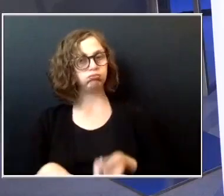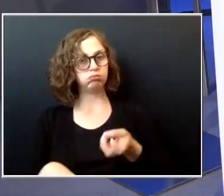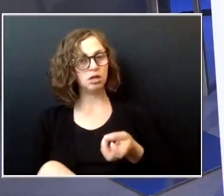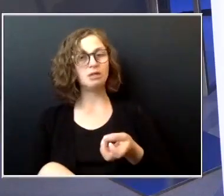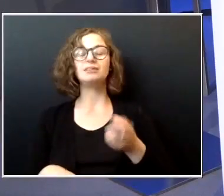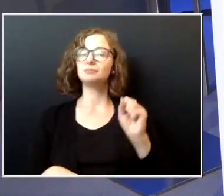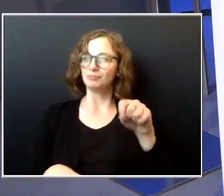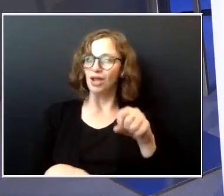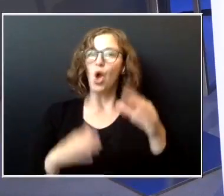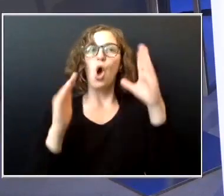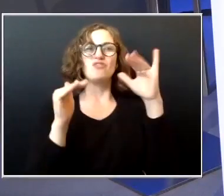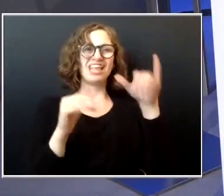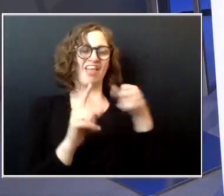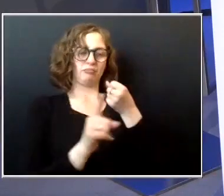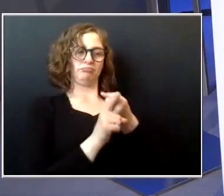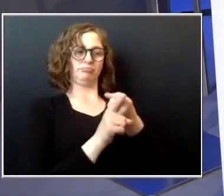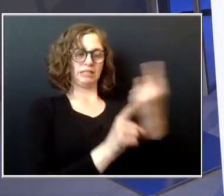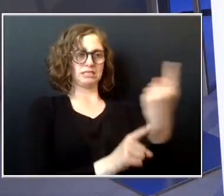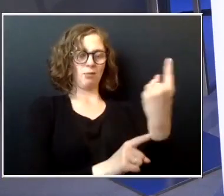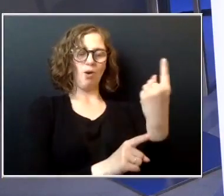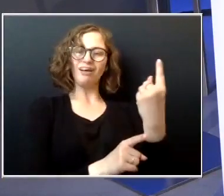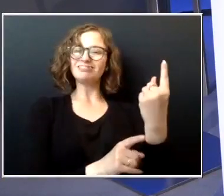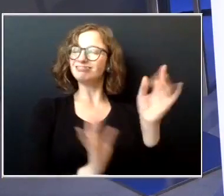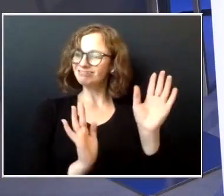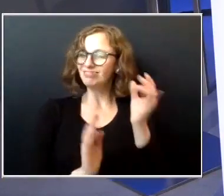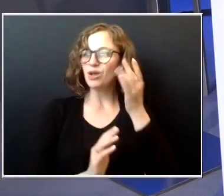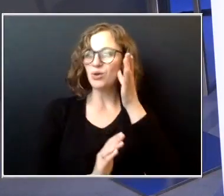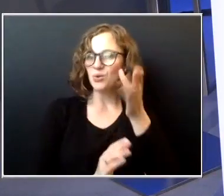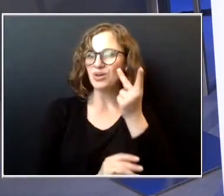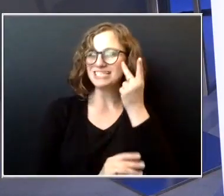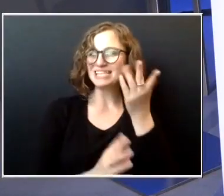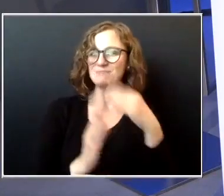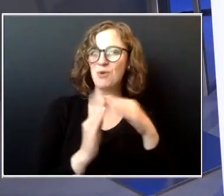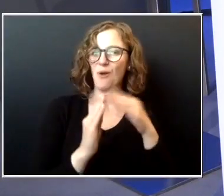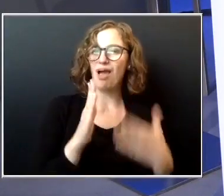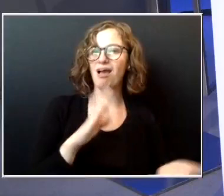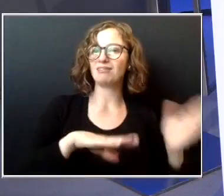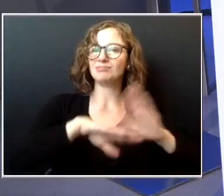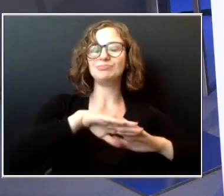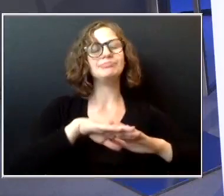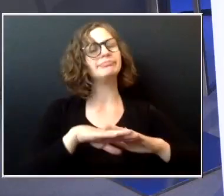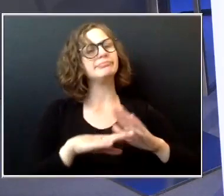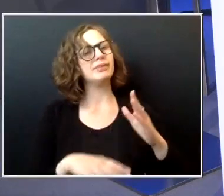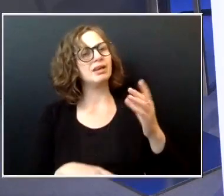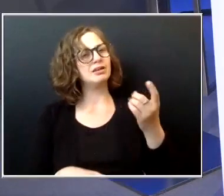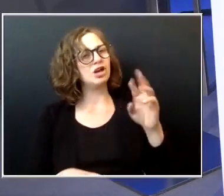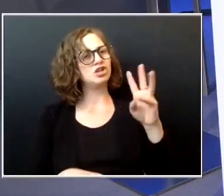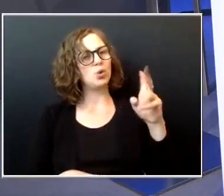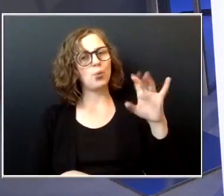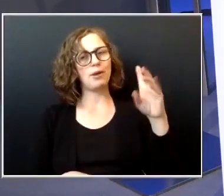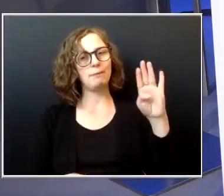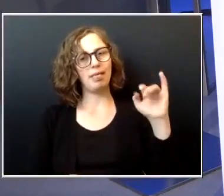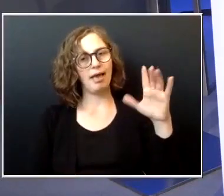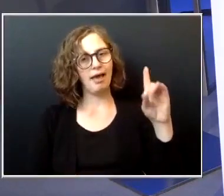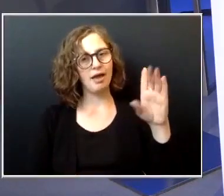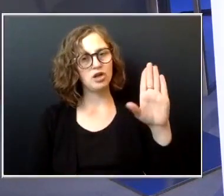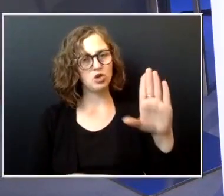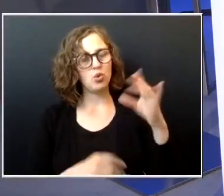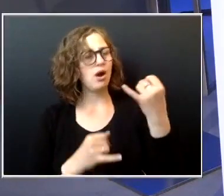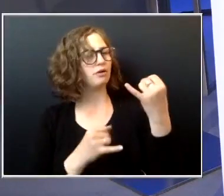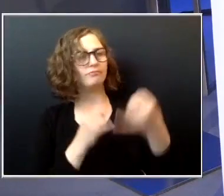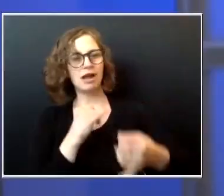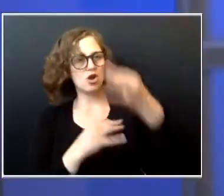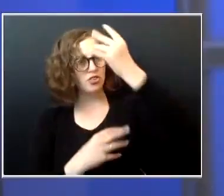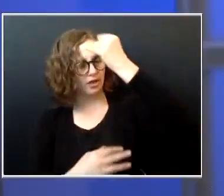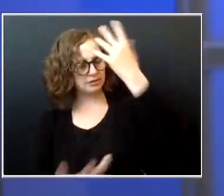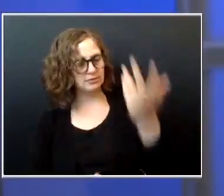Yep. And the phones ring on those. So what's the biggest takeaway, Dr. Winblad, today? For me, I always